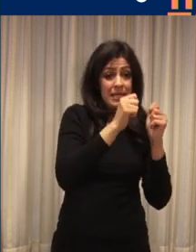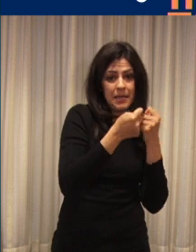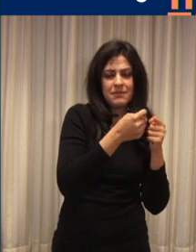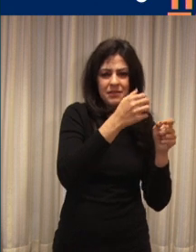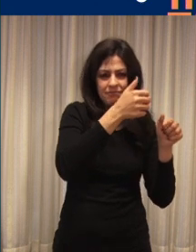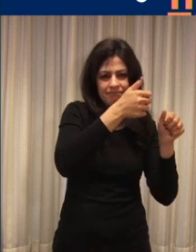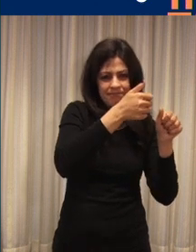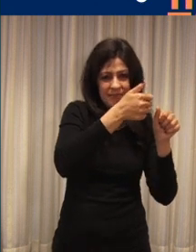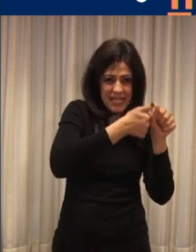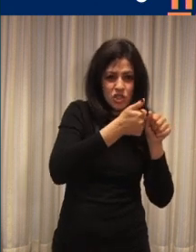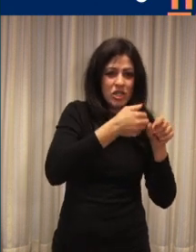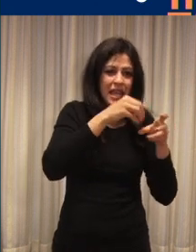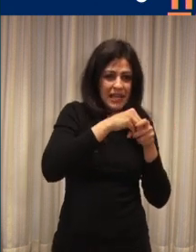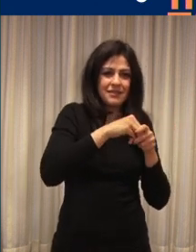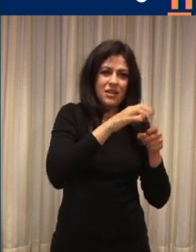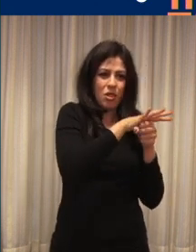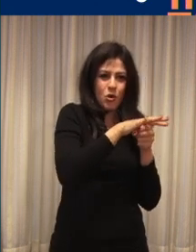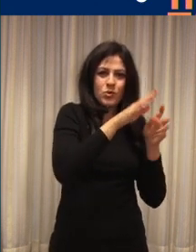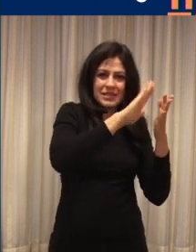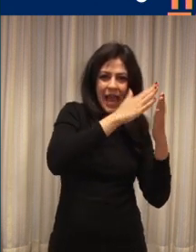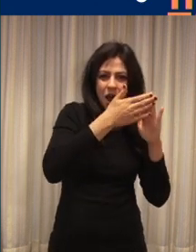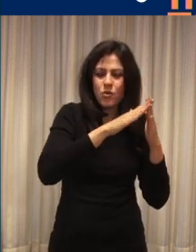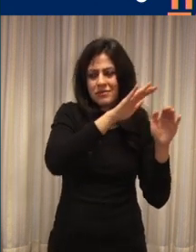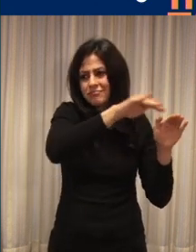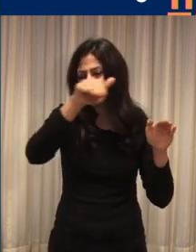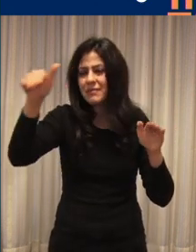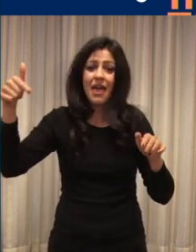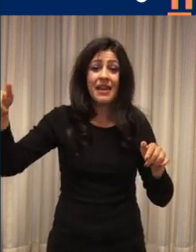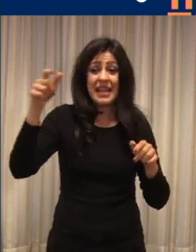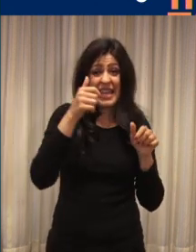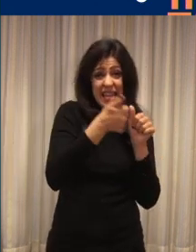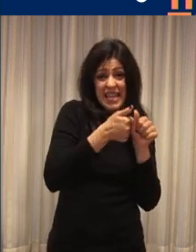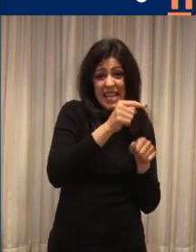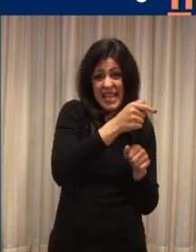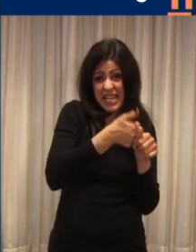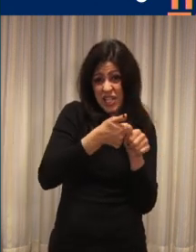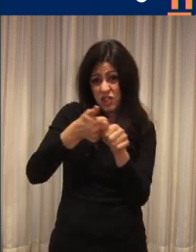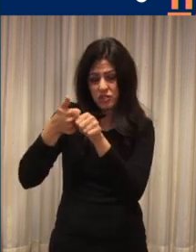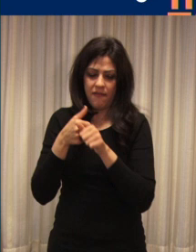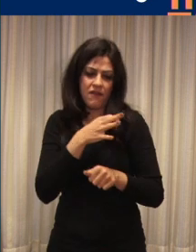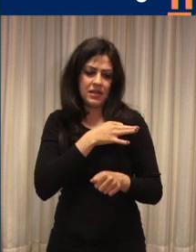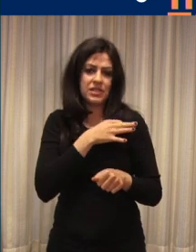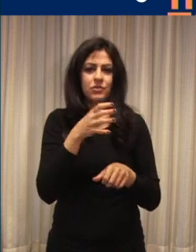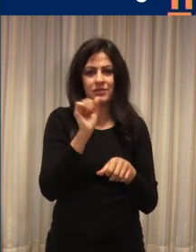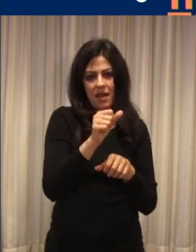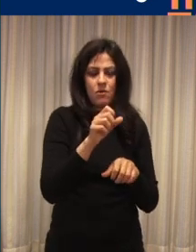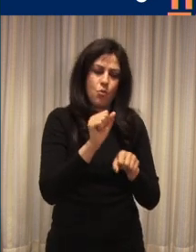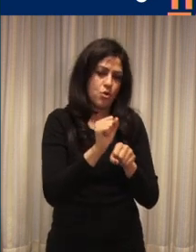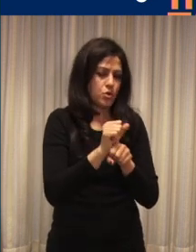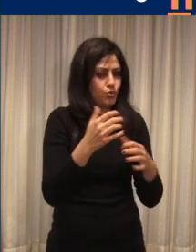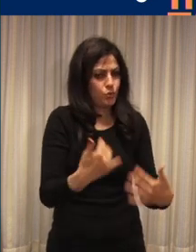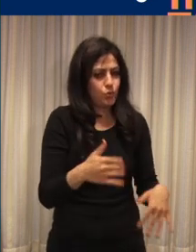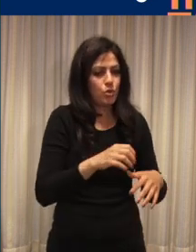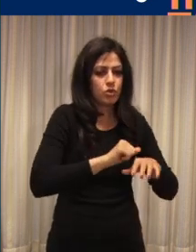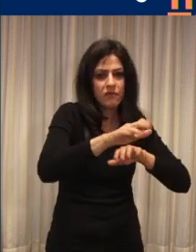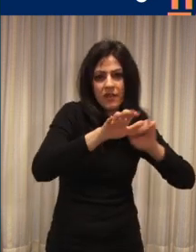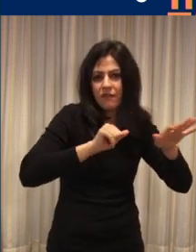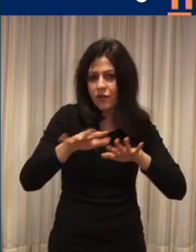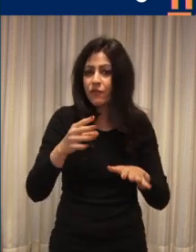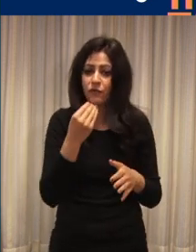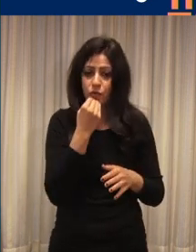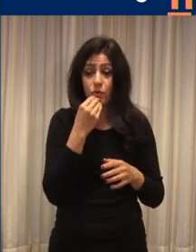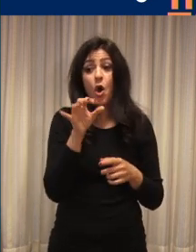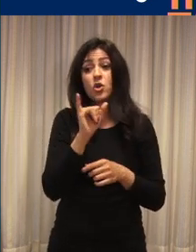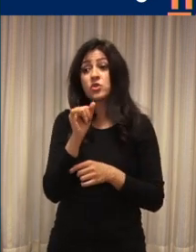county, all volunteer doing this incredible work, and to 160 restaurants that are providing food at